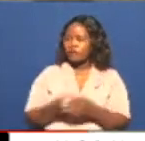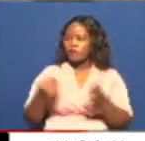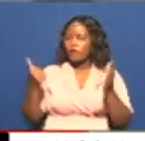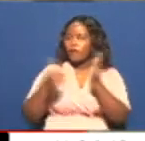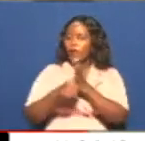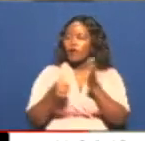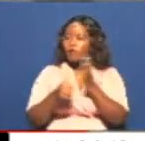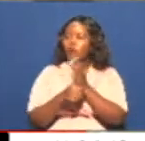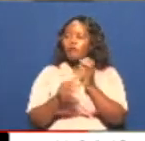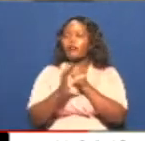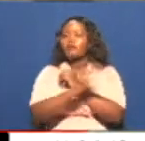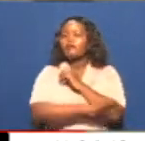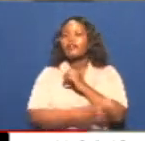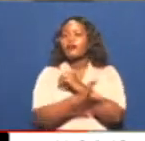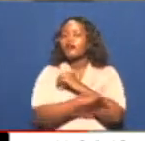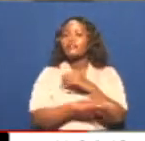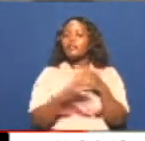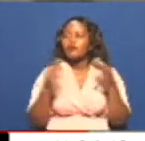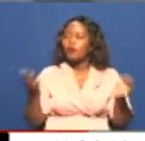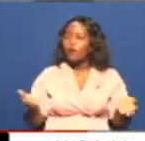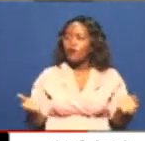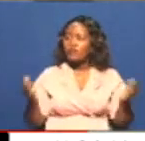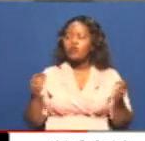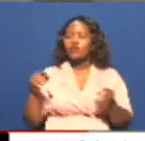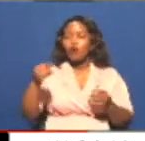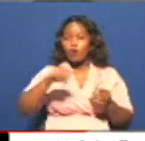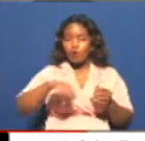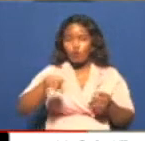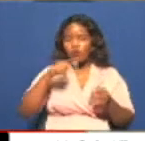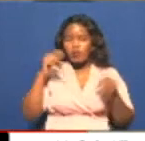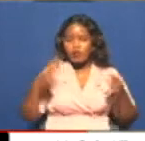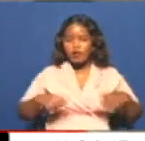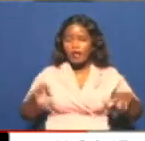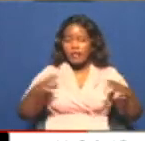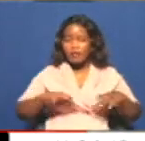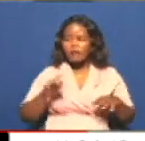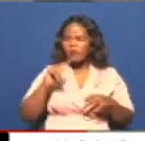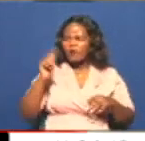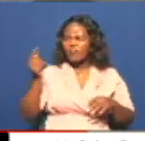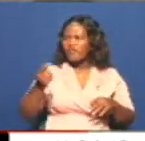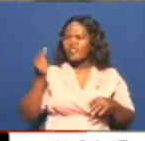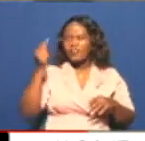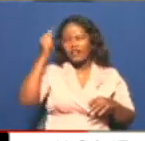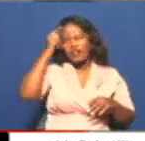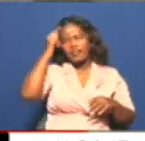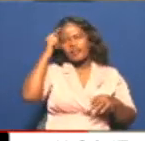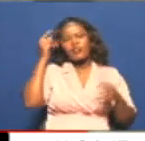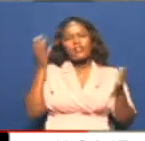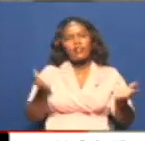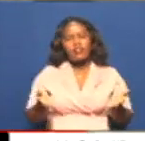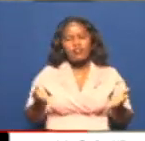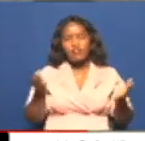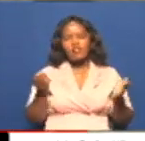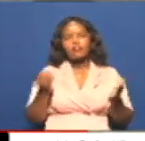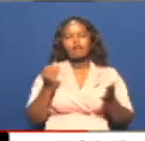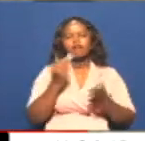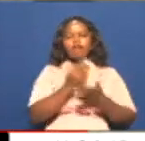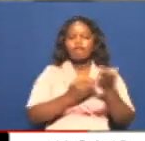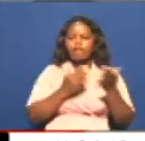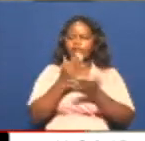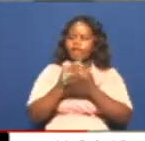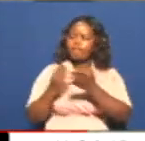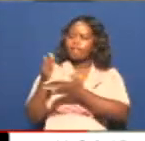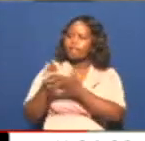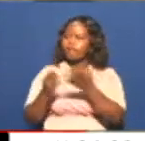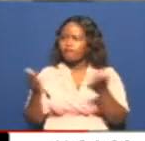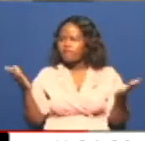that we as the people of Kenya, mm-hmm. Think episodically. There are things that